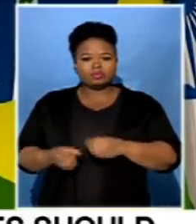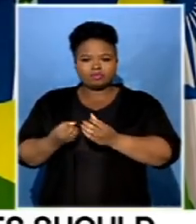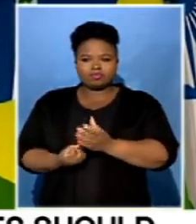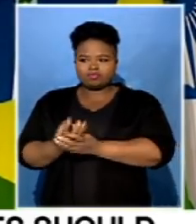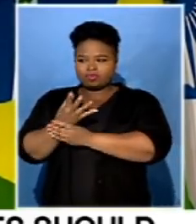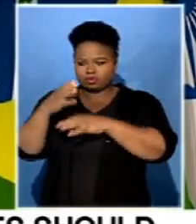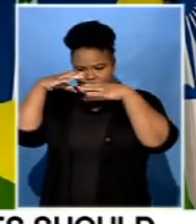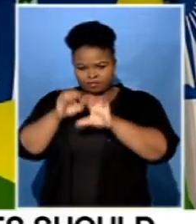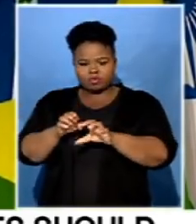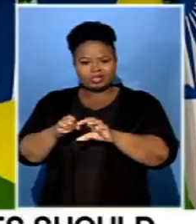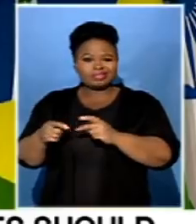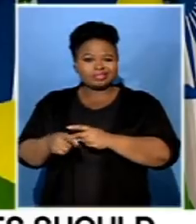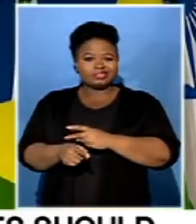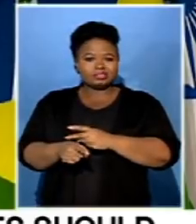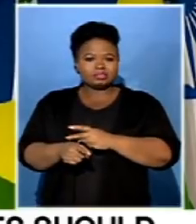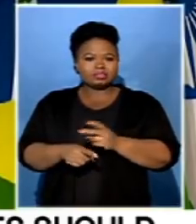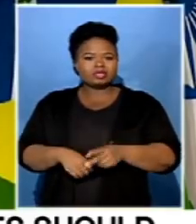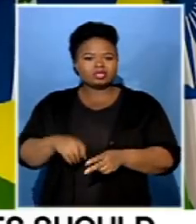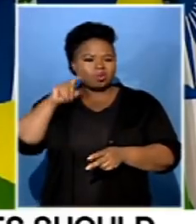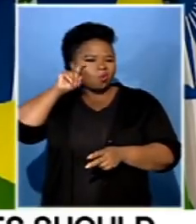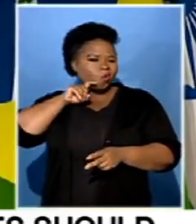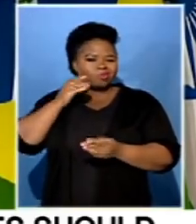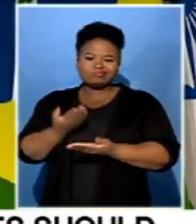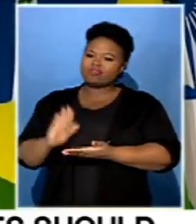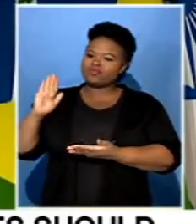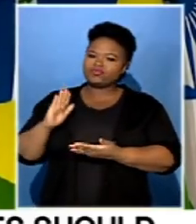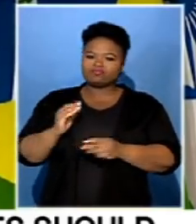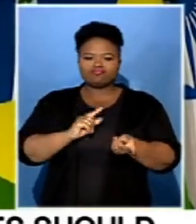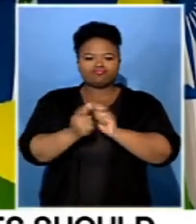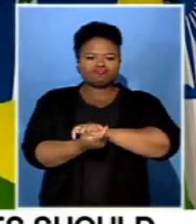and replace old drivers with new ones.